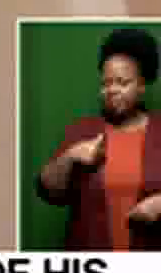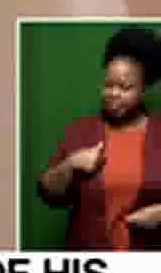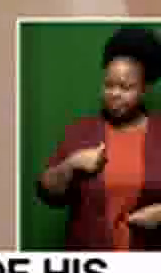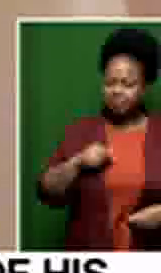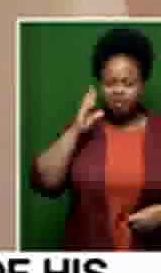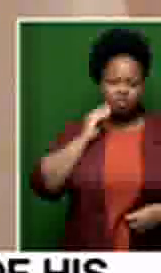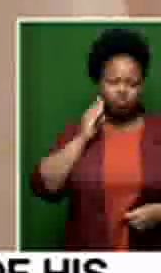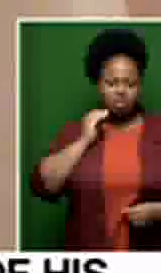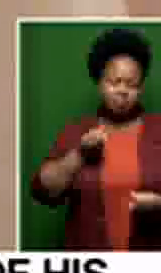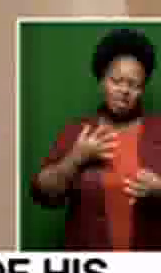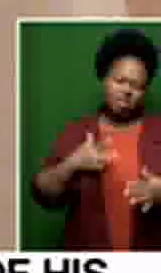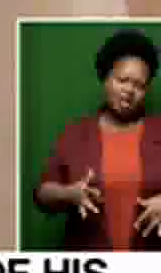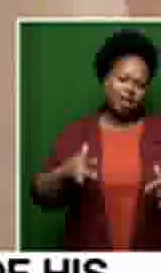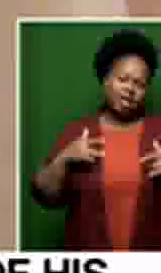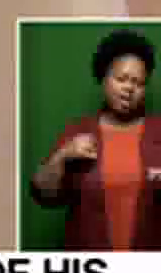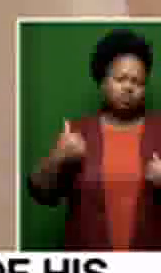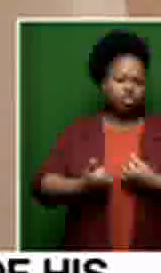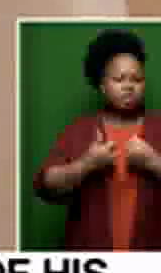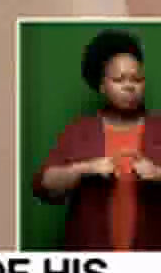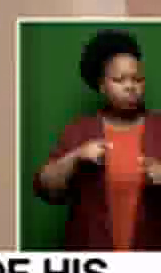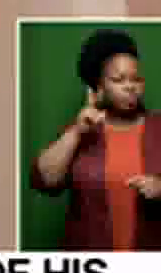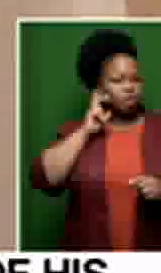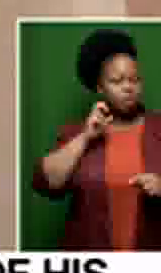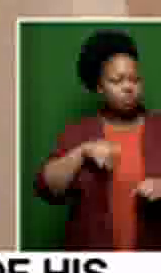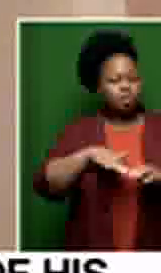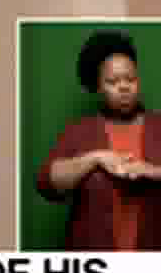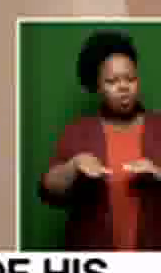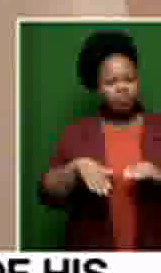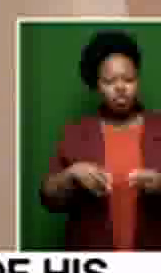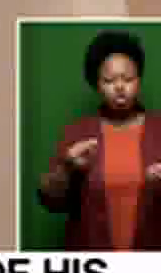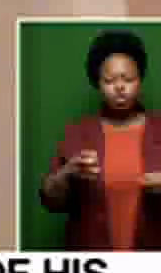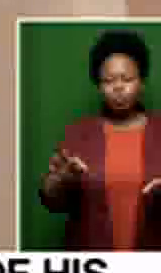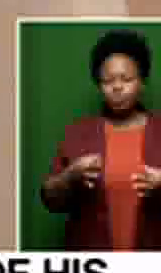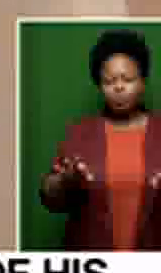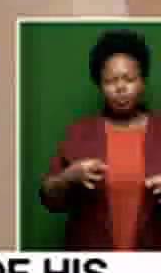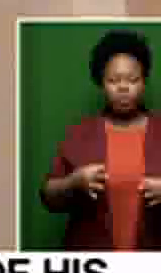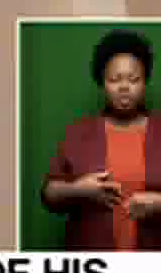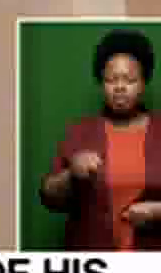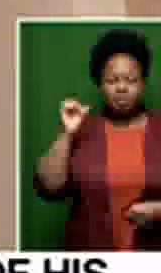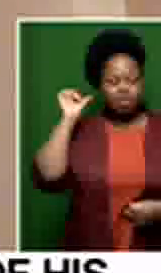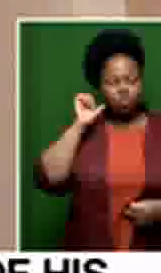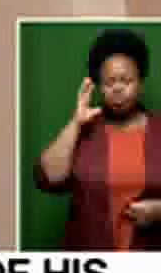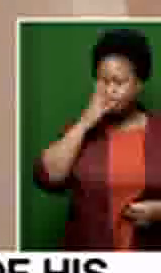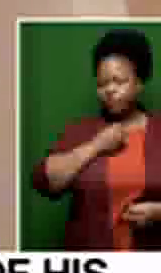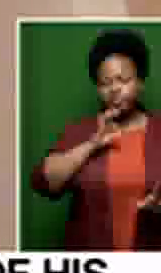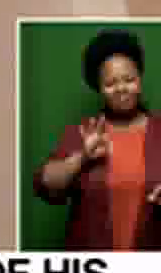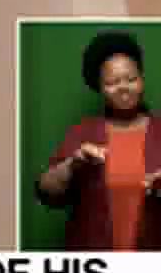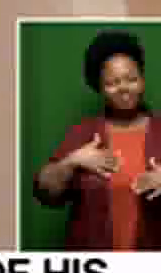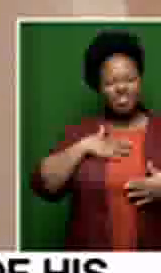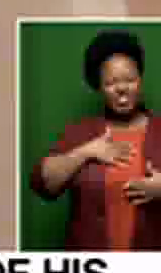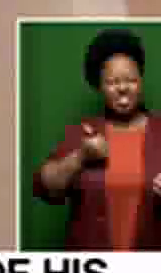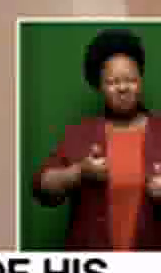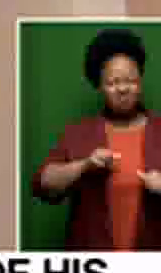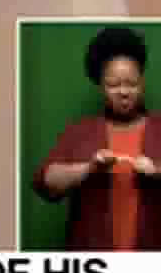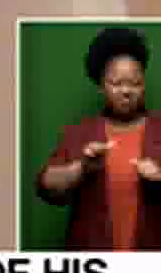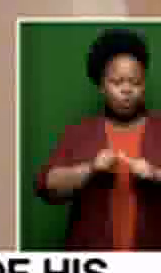going through several life challenges, but walking out of studio with a new song that sounded so beautiful made everything feel like it would be